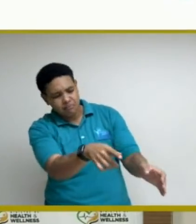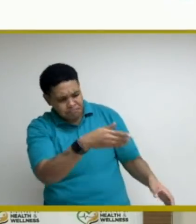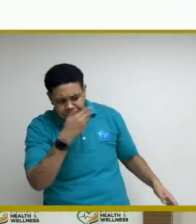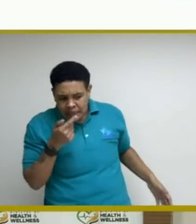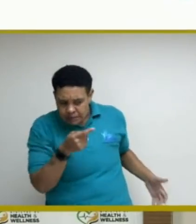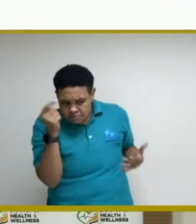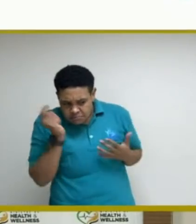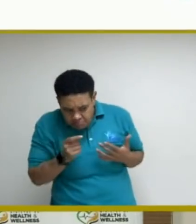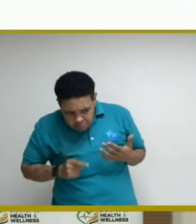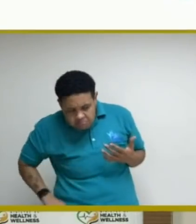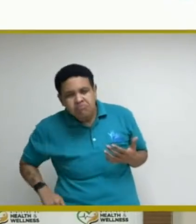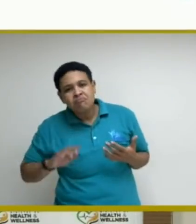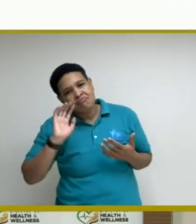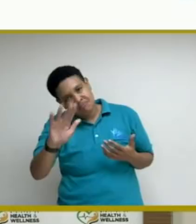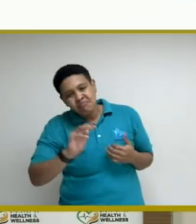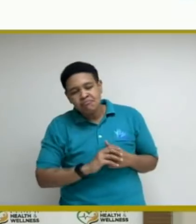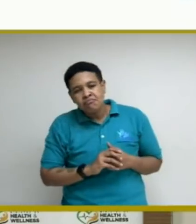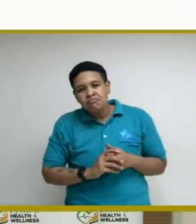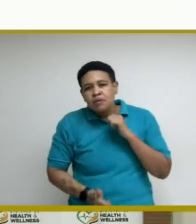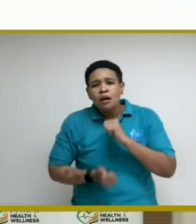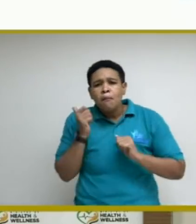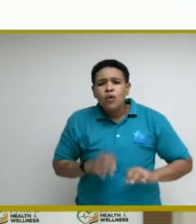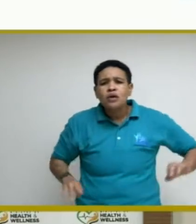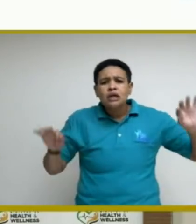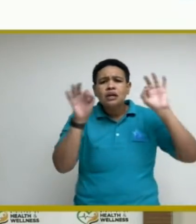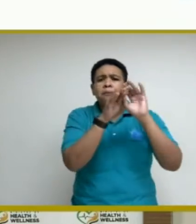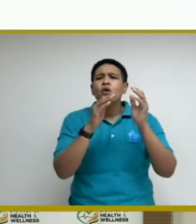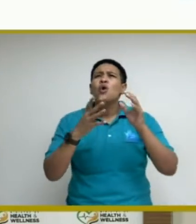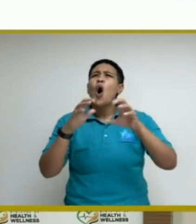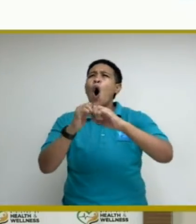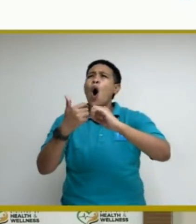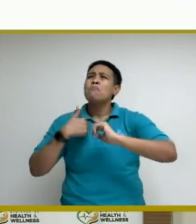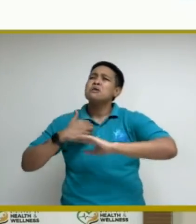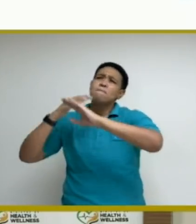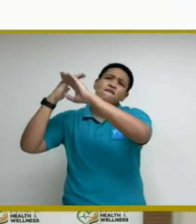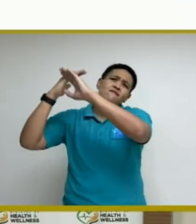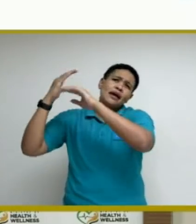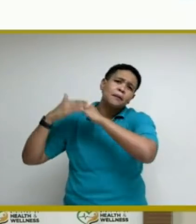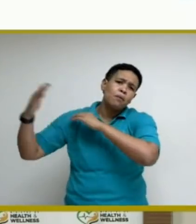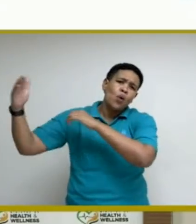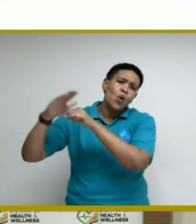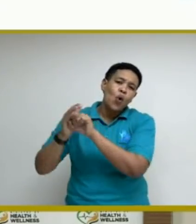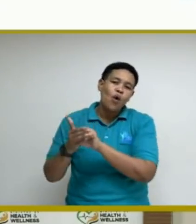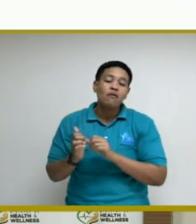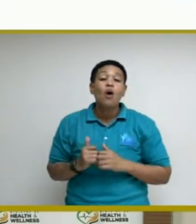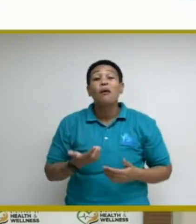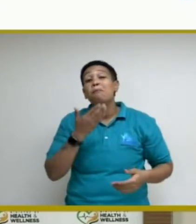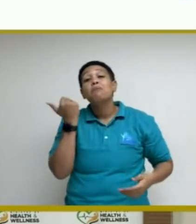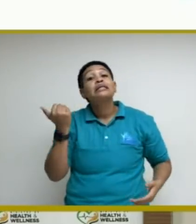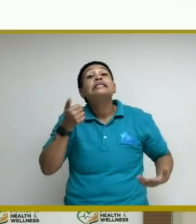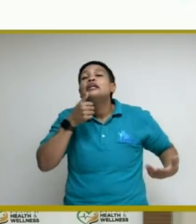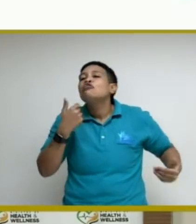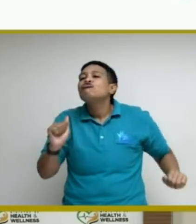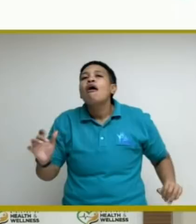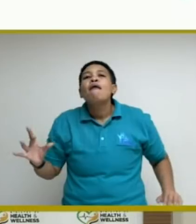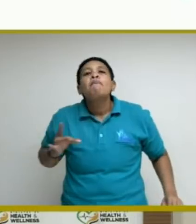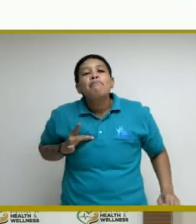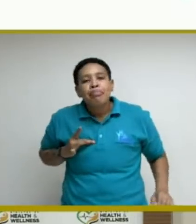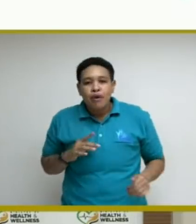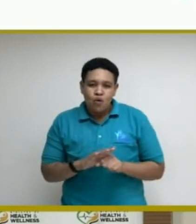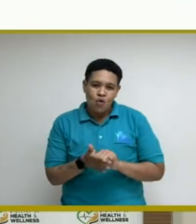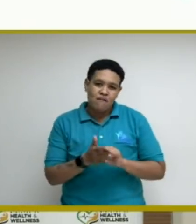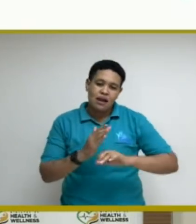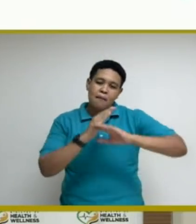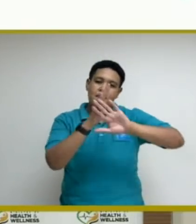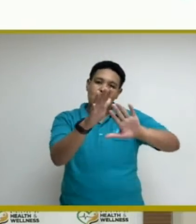most important part of preventing these post-COVID symptoms, of course, is to prevent COVID and to prevent